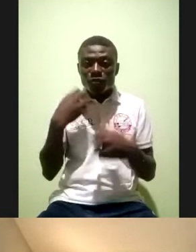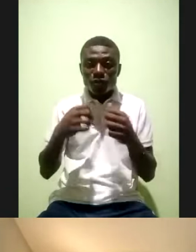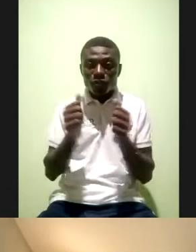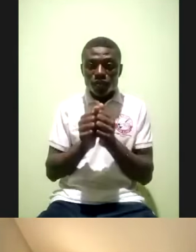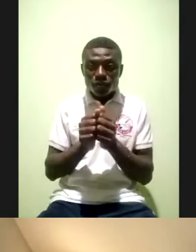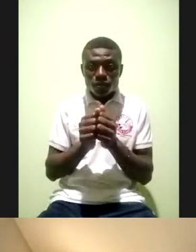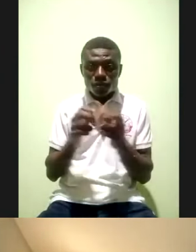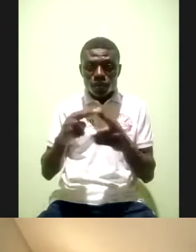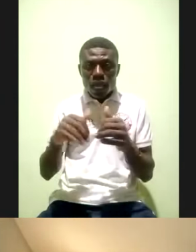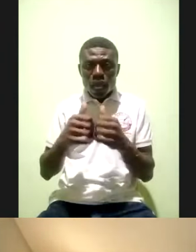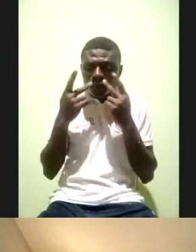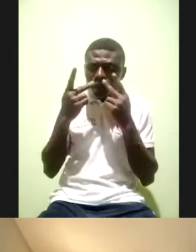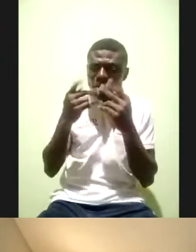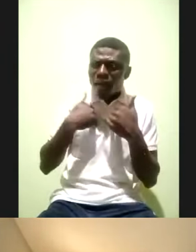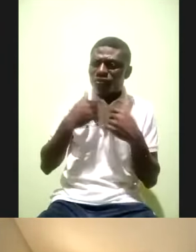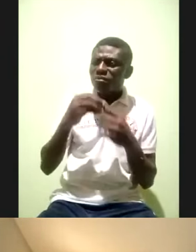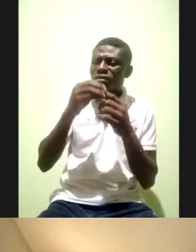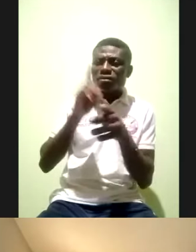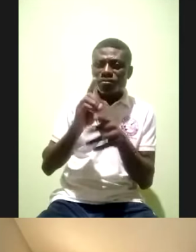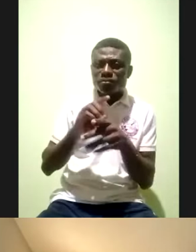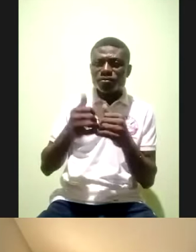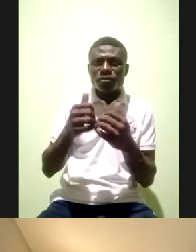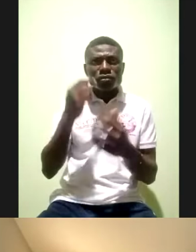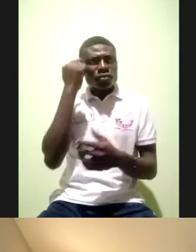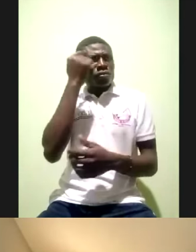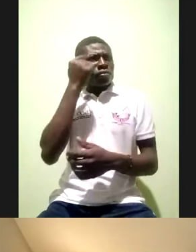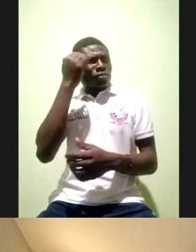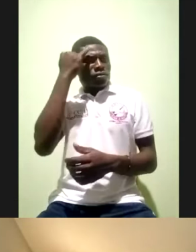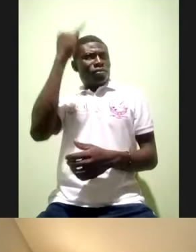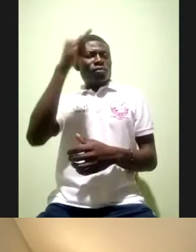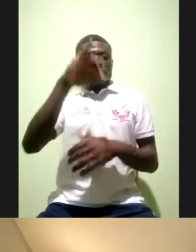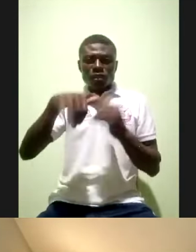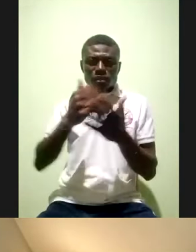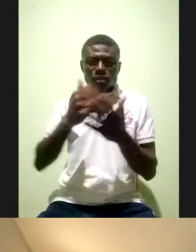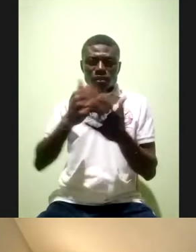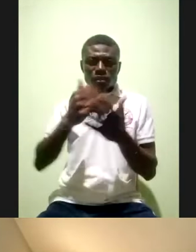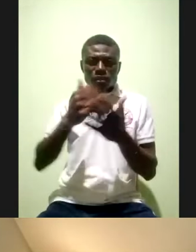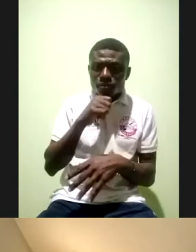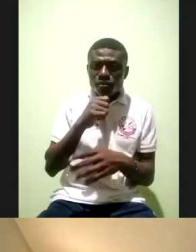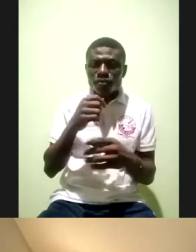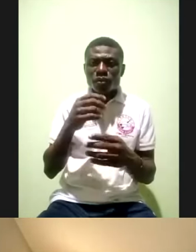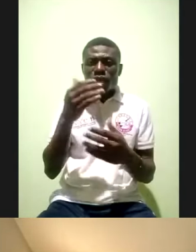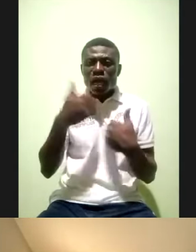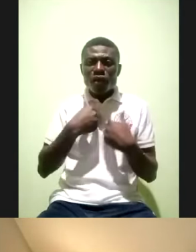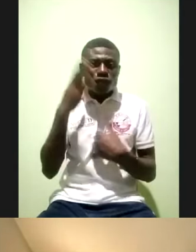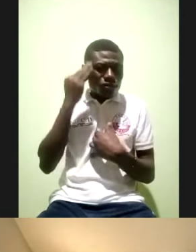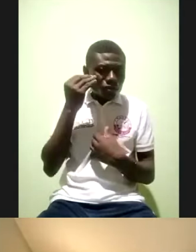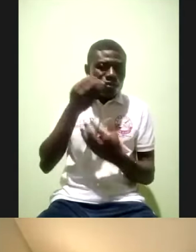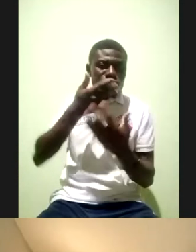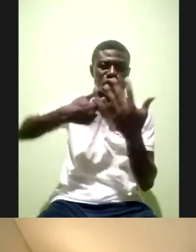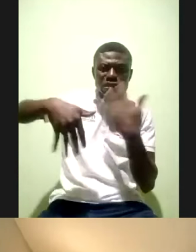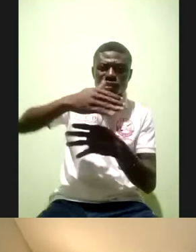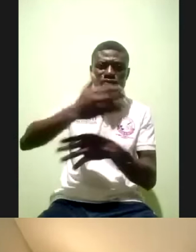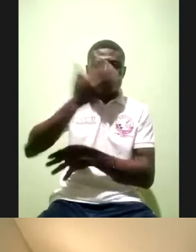and spatial disabilities. They are marginalized and isolated sometimes. They can experience social barriers throughout